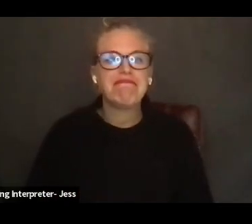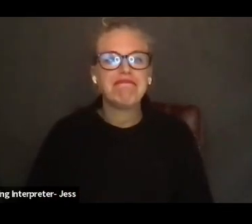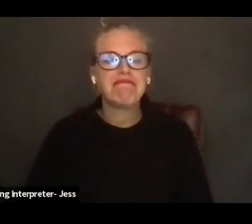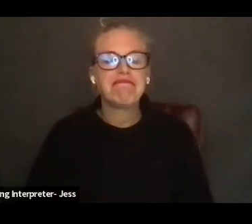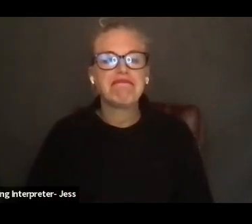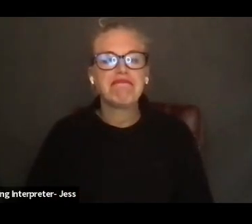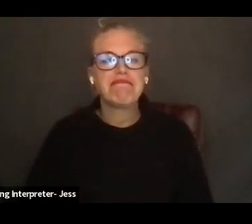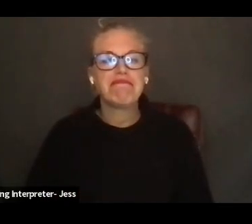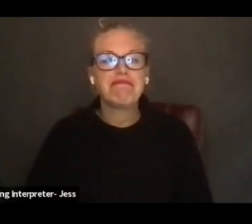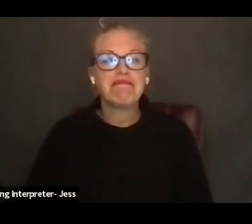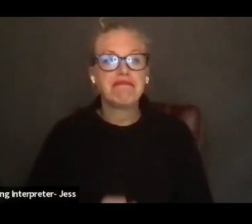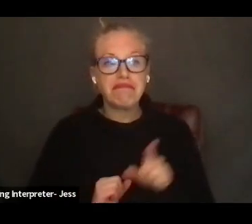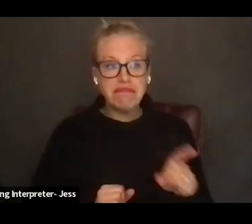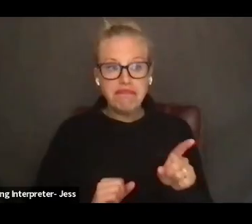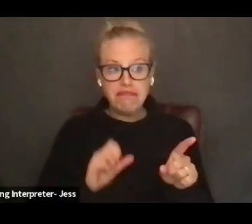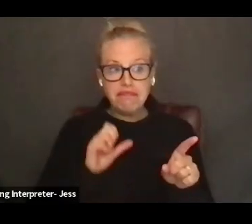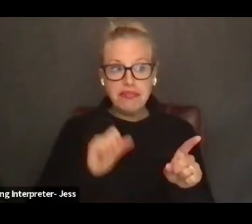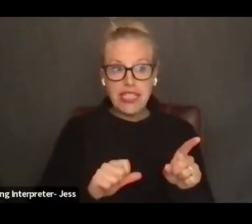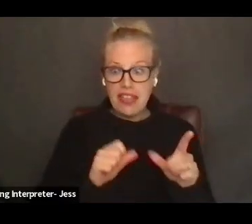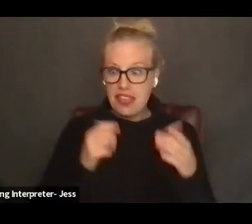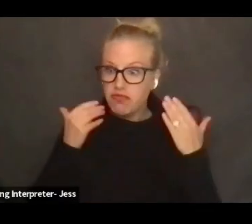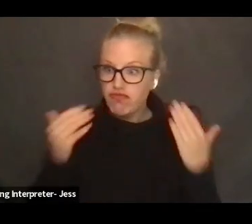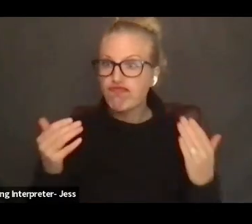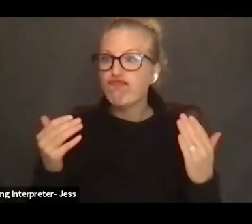Um, are they able to act?